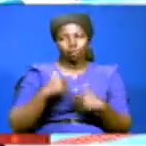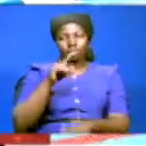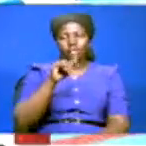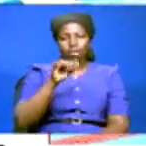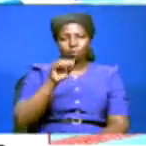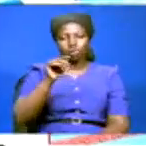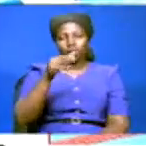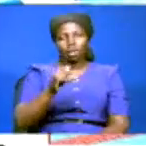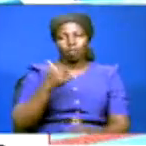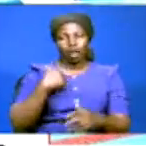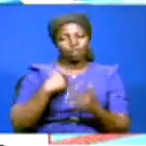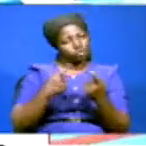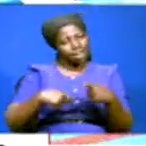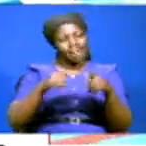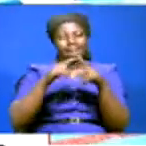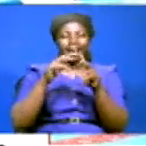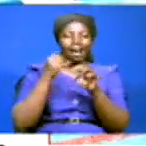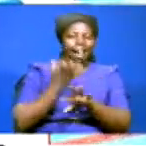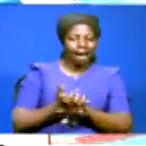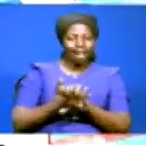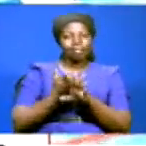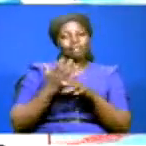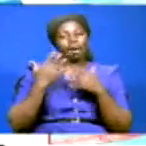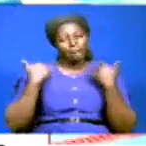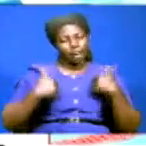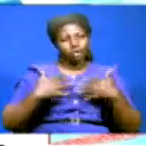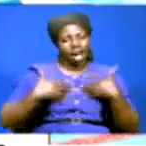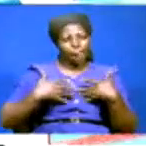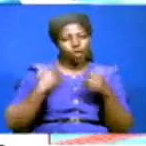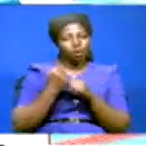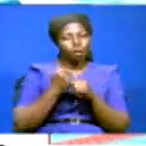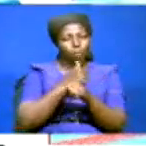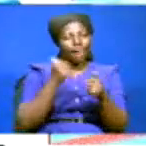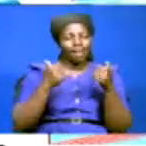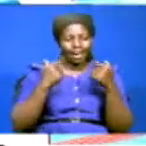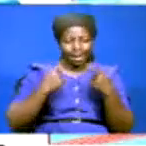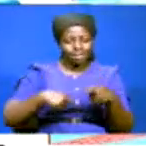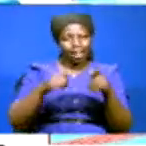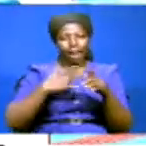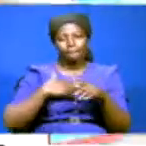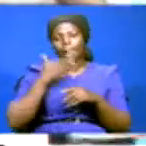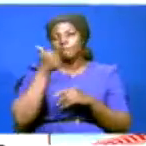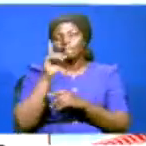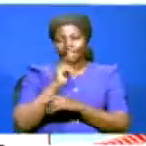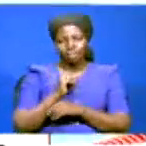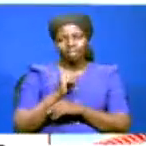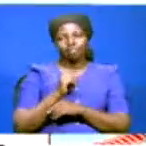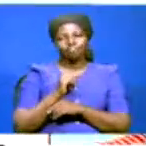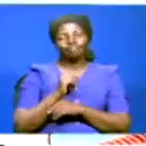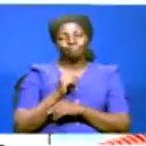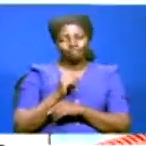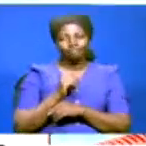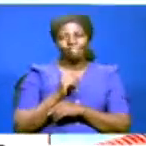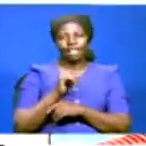all of these events, and I'm really happy to do well. And I tried my best, and it worked out. It